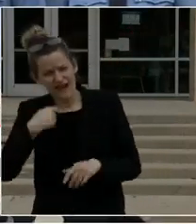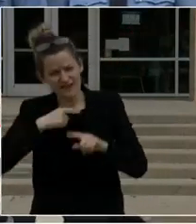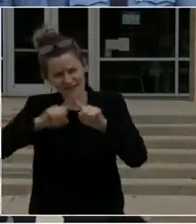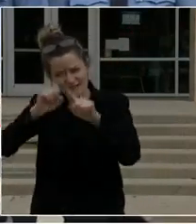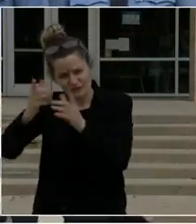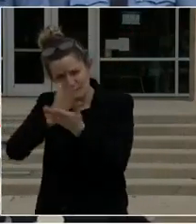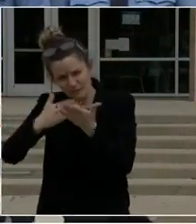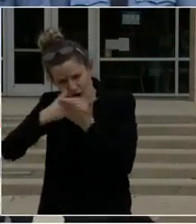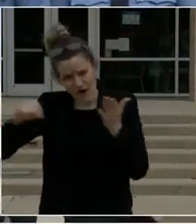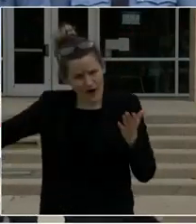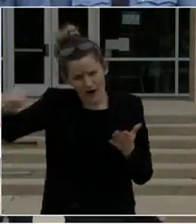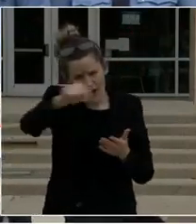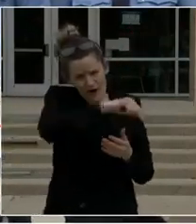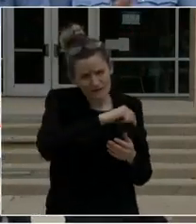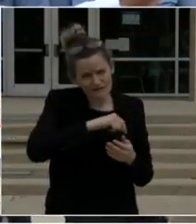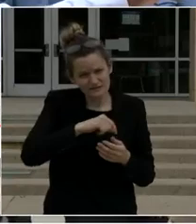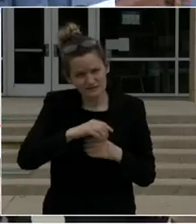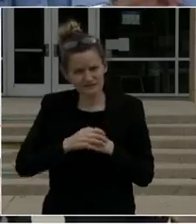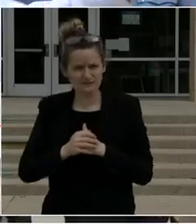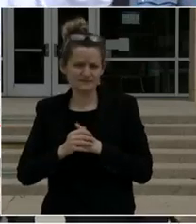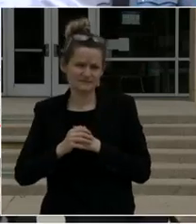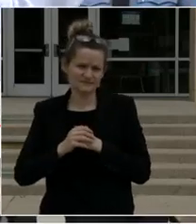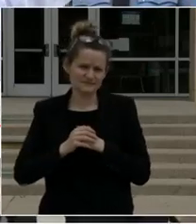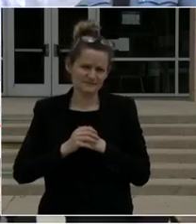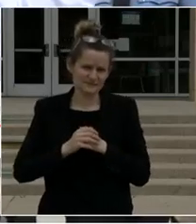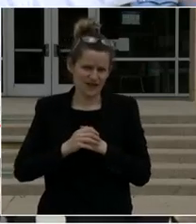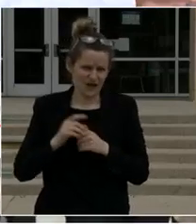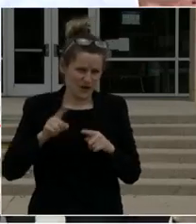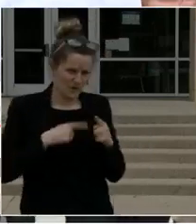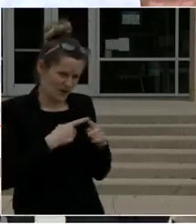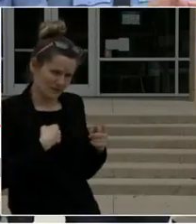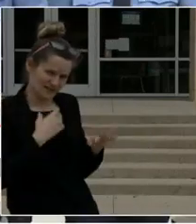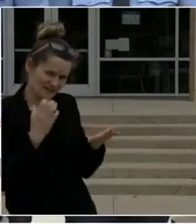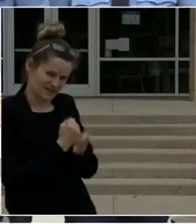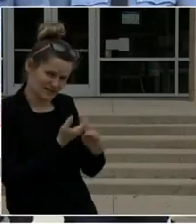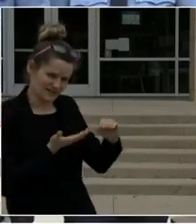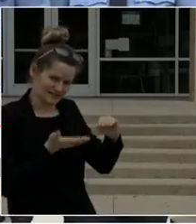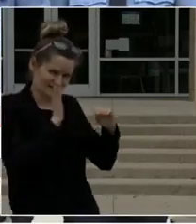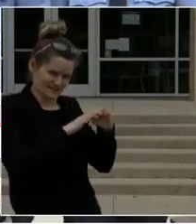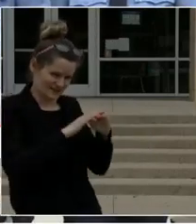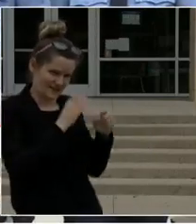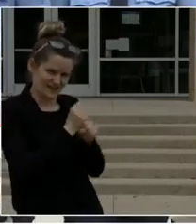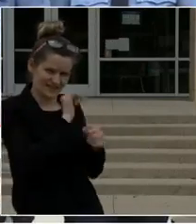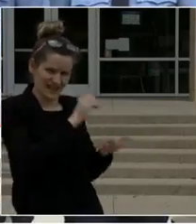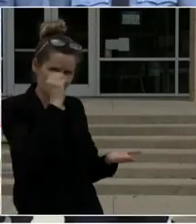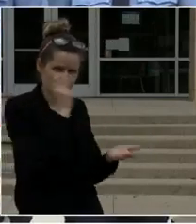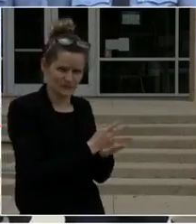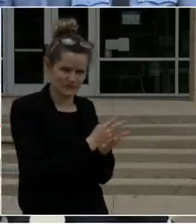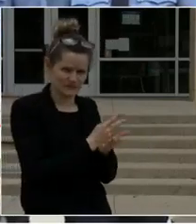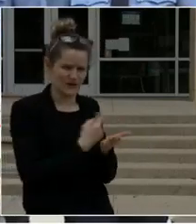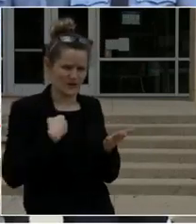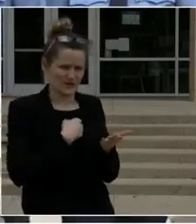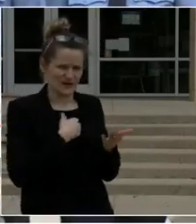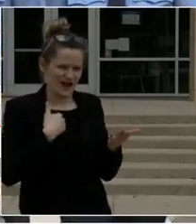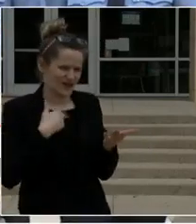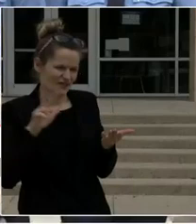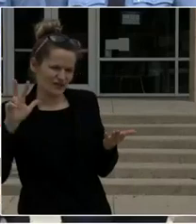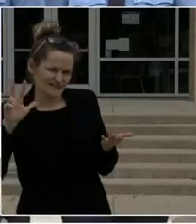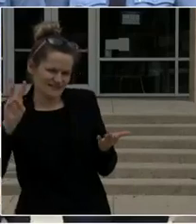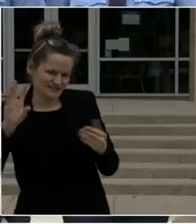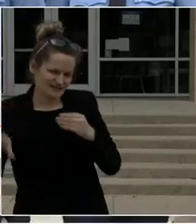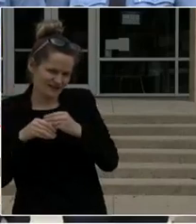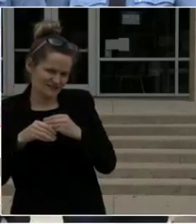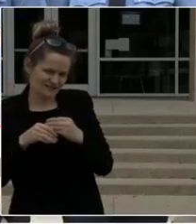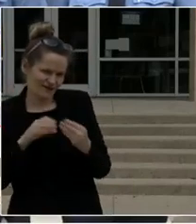net gain of police officers, once this gets approved, is about 36 additional officers from where we are